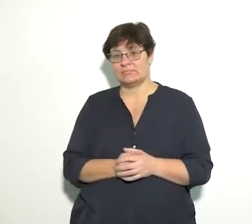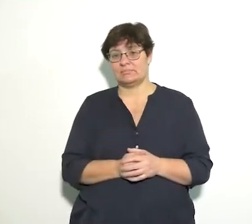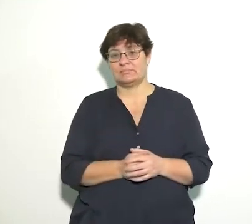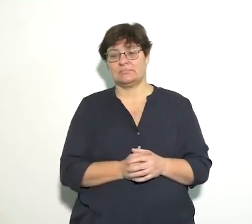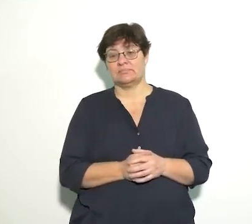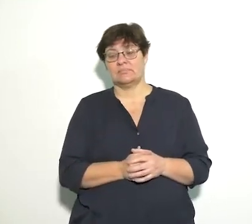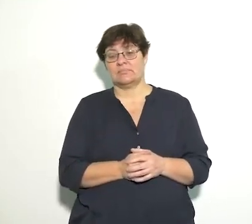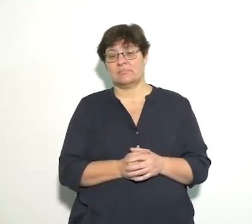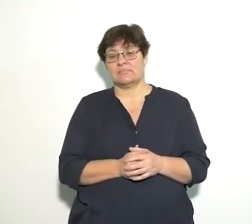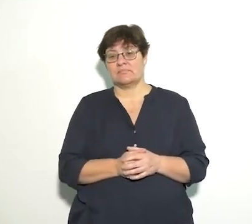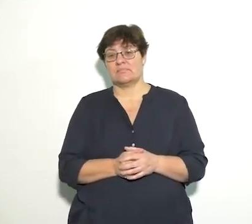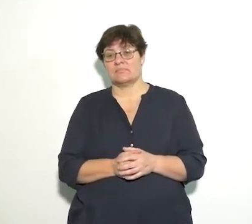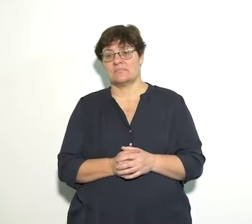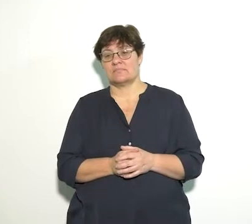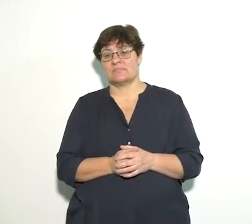Okay.